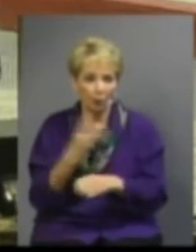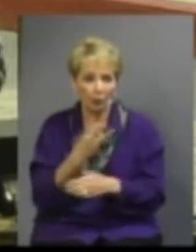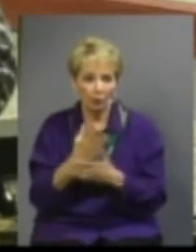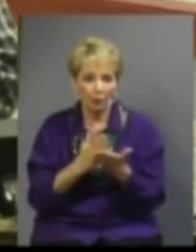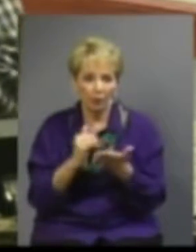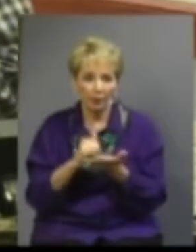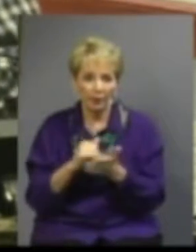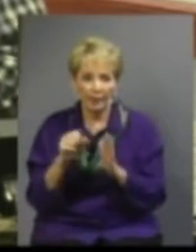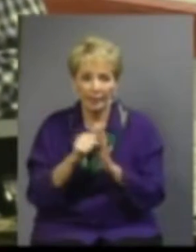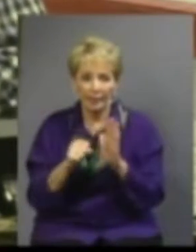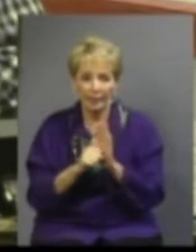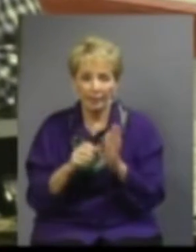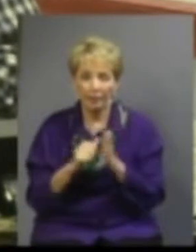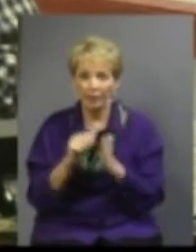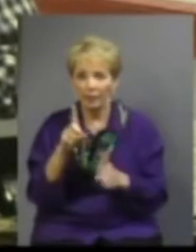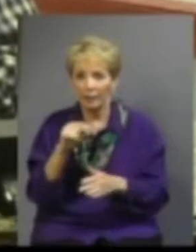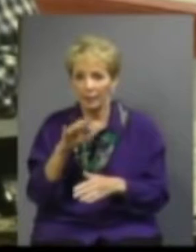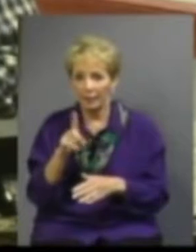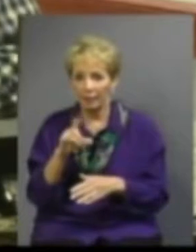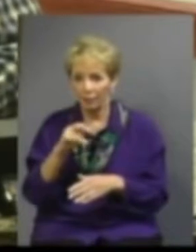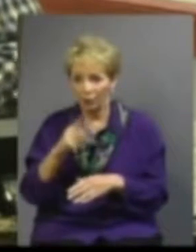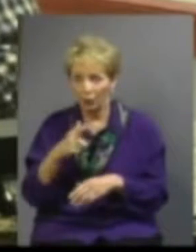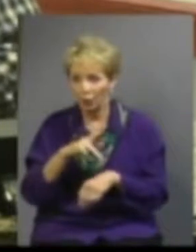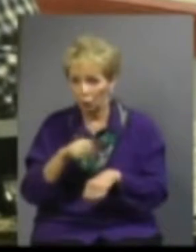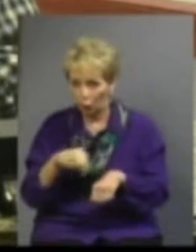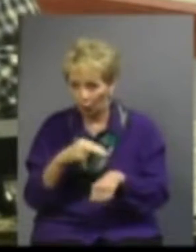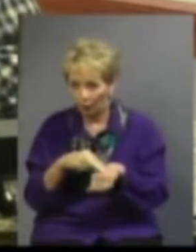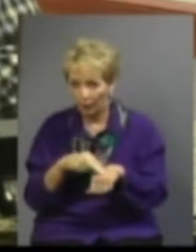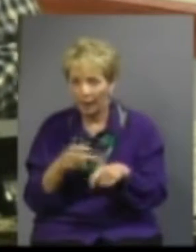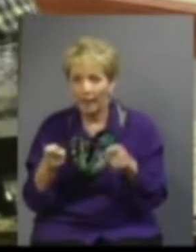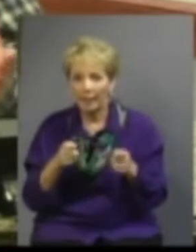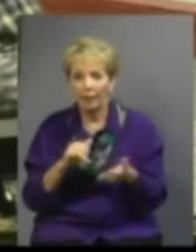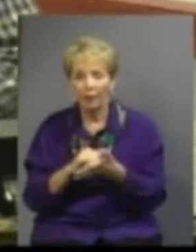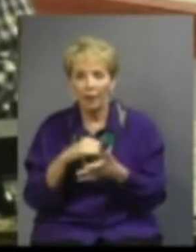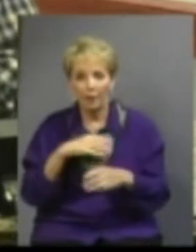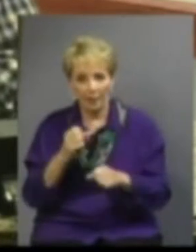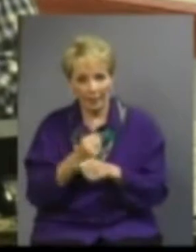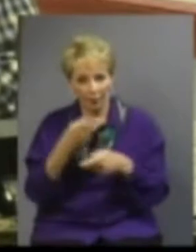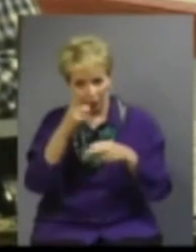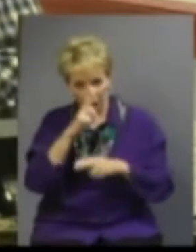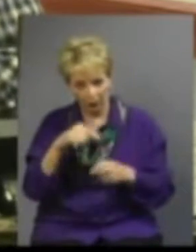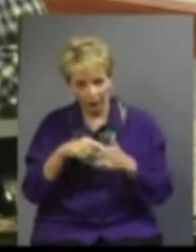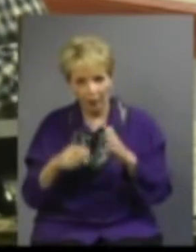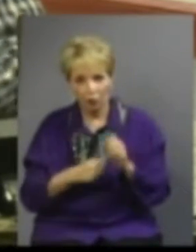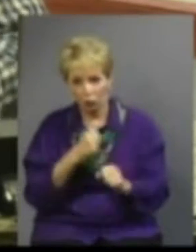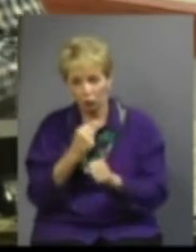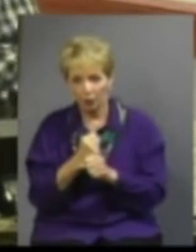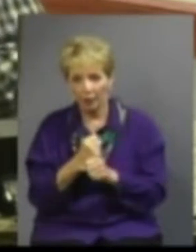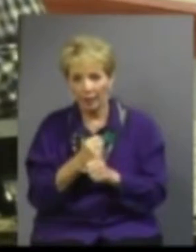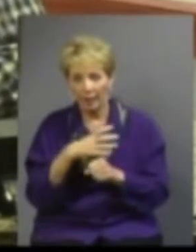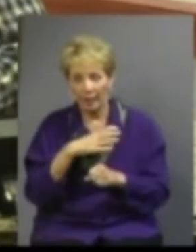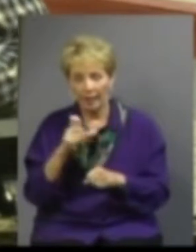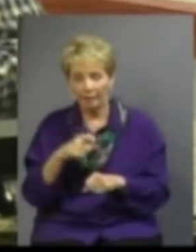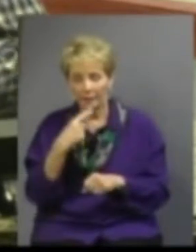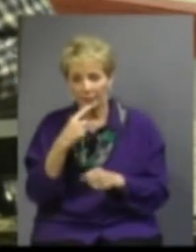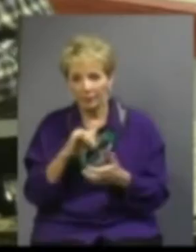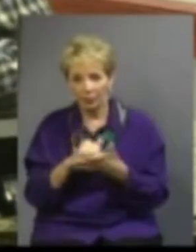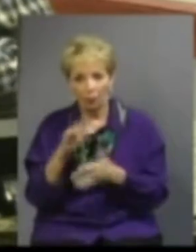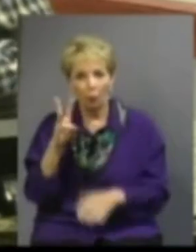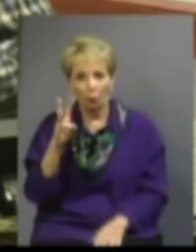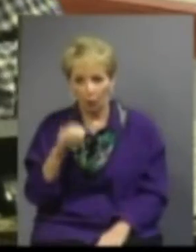state. David Young normally handles this, but I get the honor this year, and I got to say this,